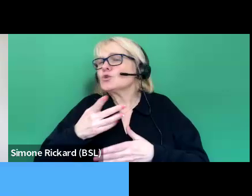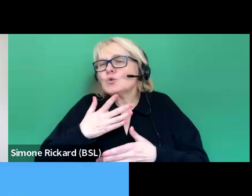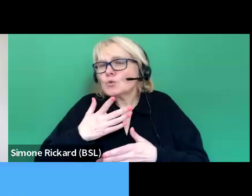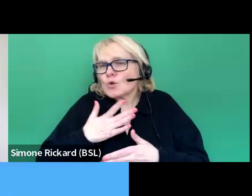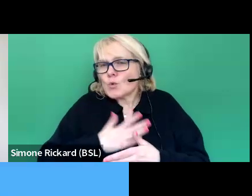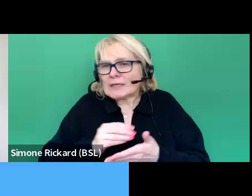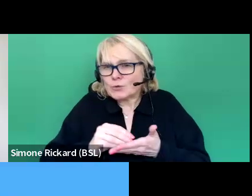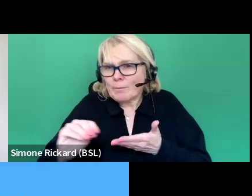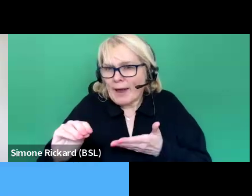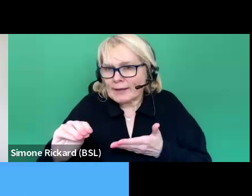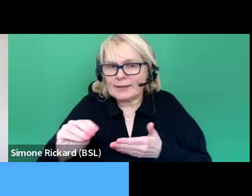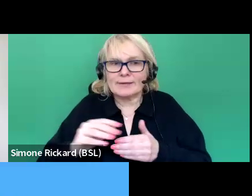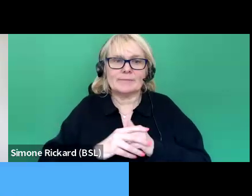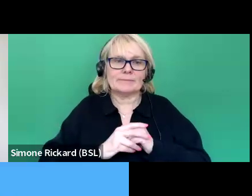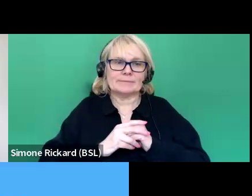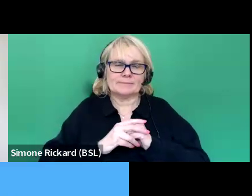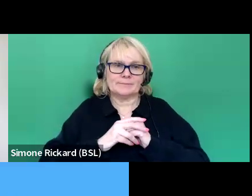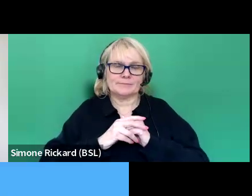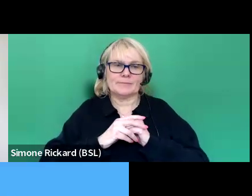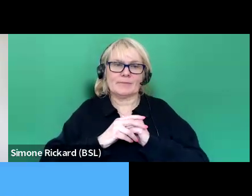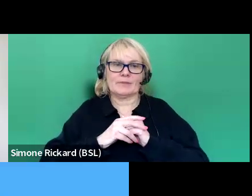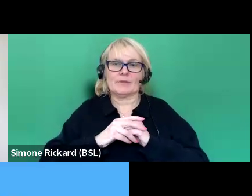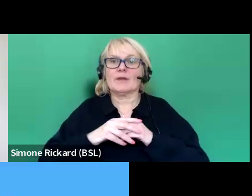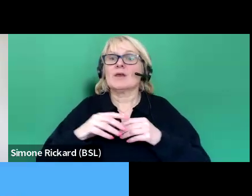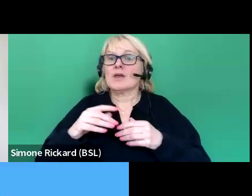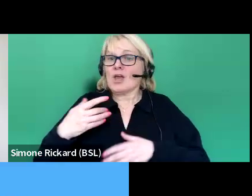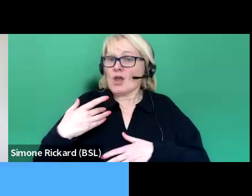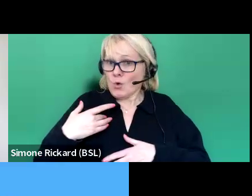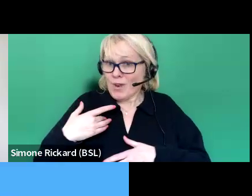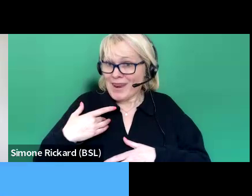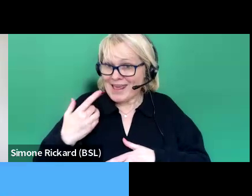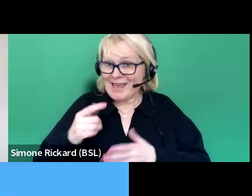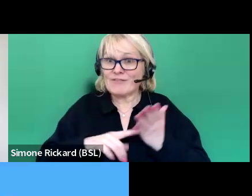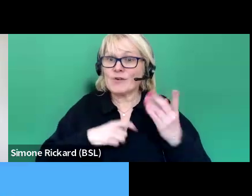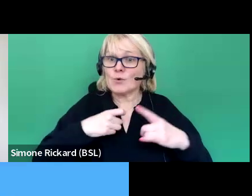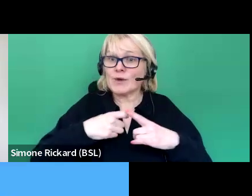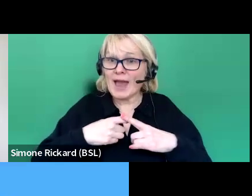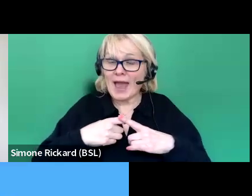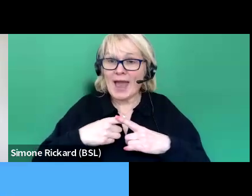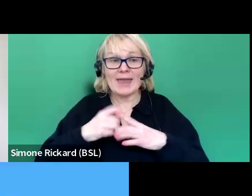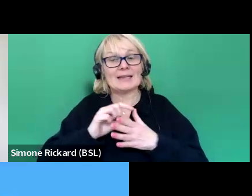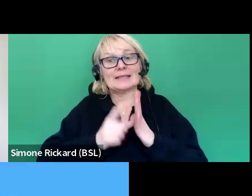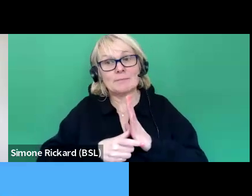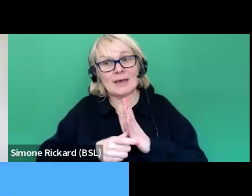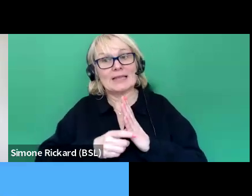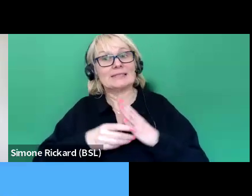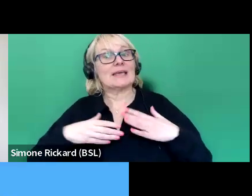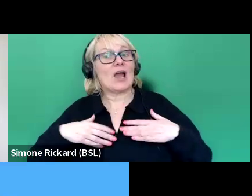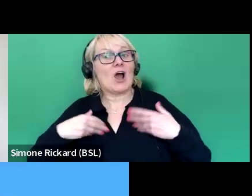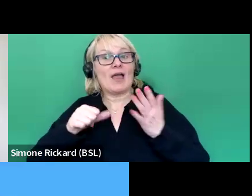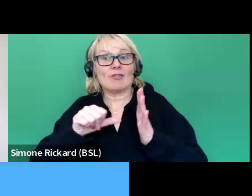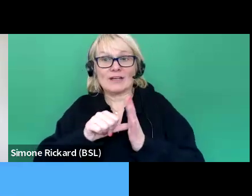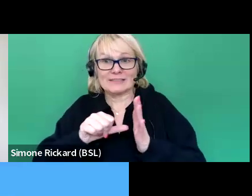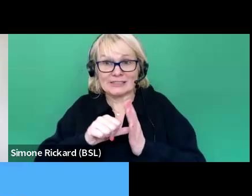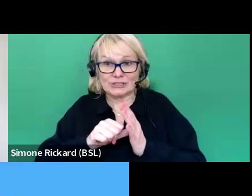out of pocket. You're eligible if you live and work in Great Britain, you have a disability or health condition, and you're 16 years